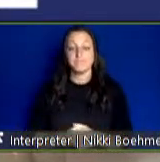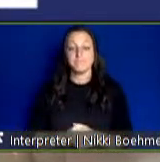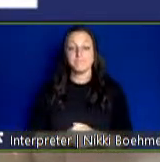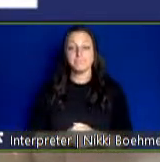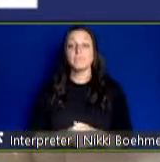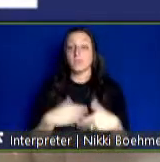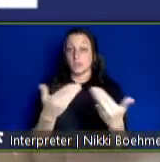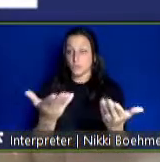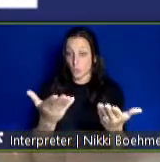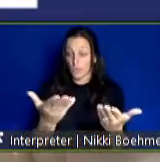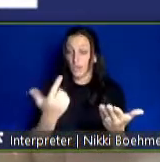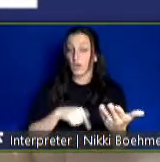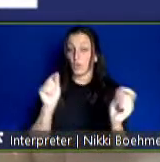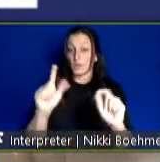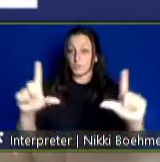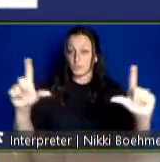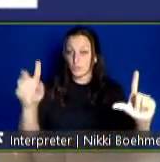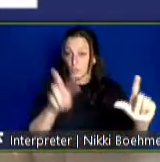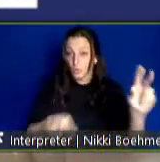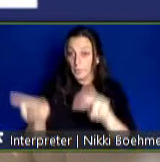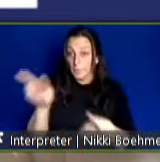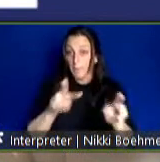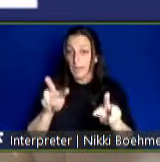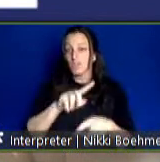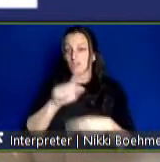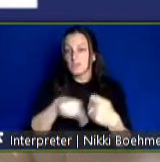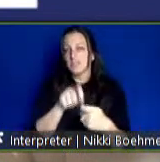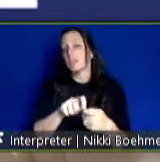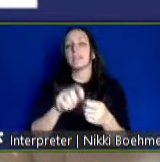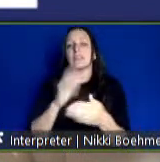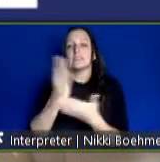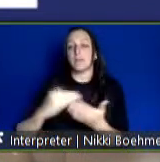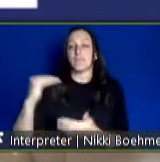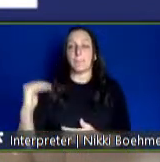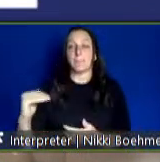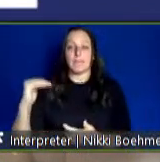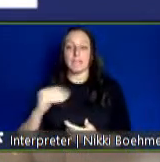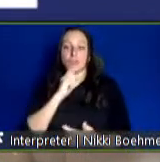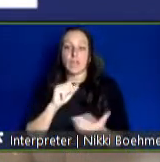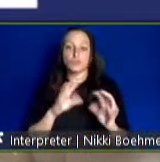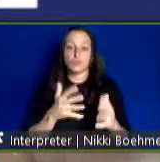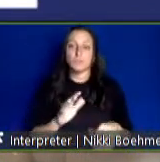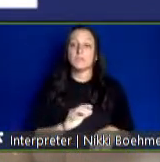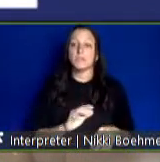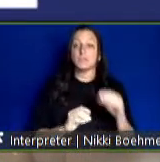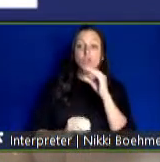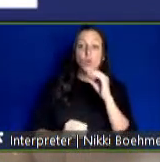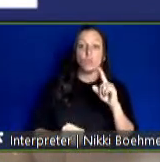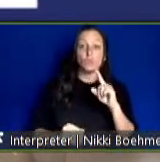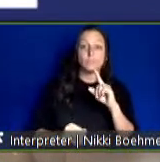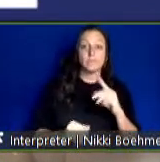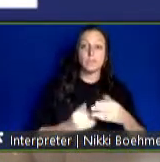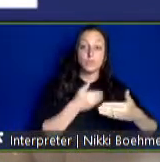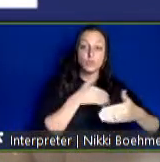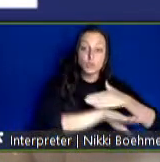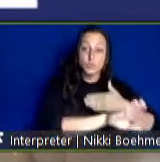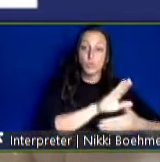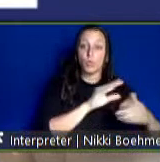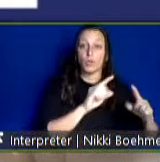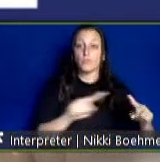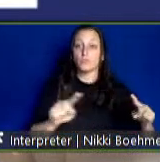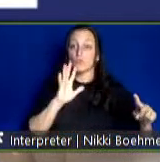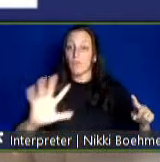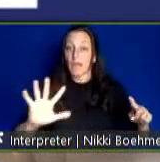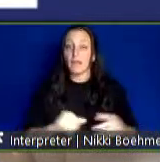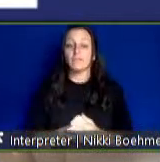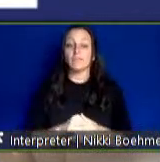So here we zoom in and look just specifically at some of those pediatric age groups. So 0 to 5, 6 to 11, and 12 to 17. And here